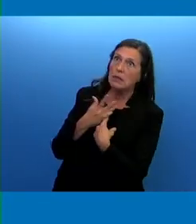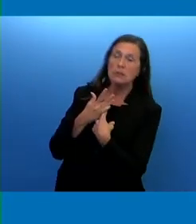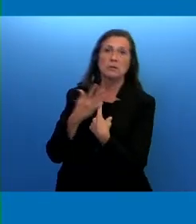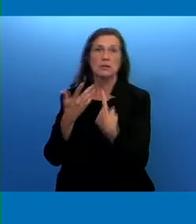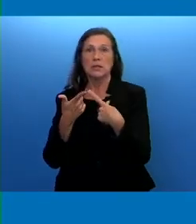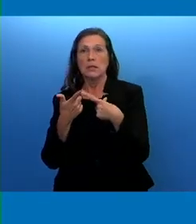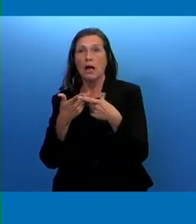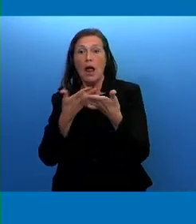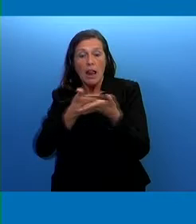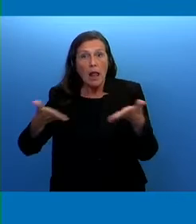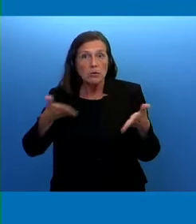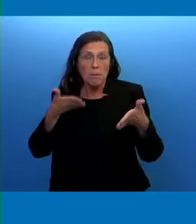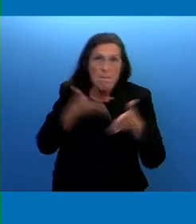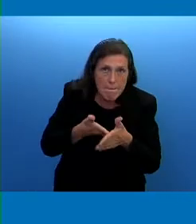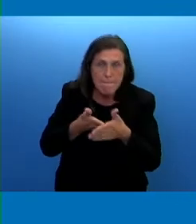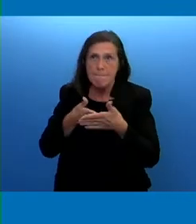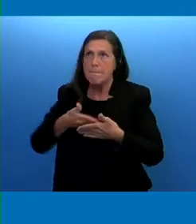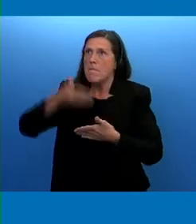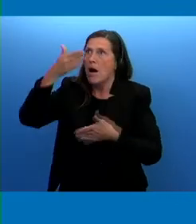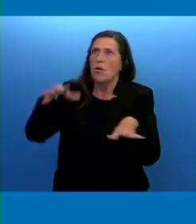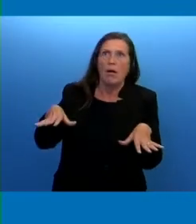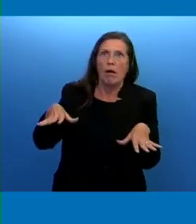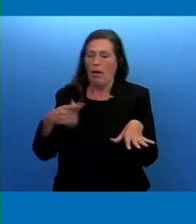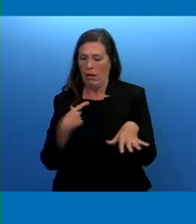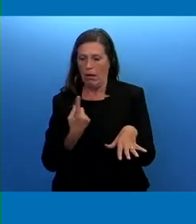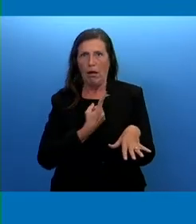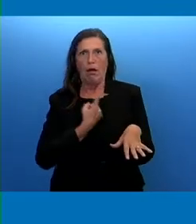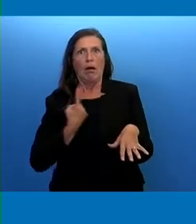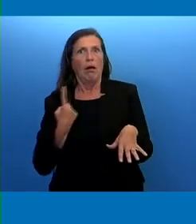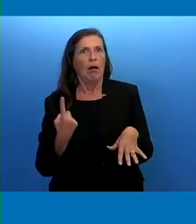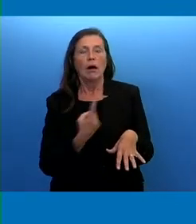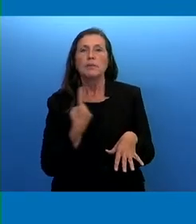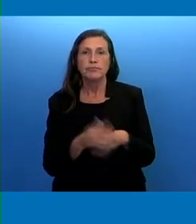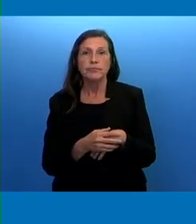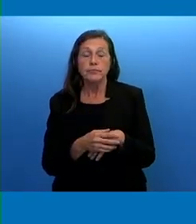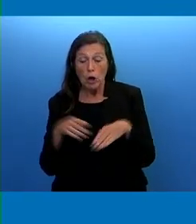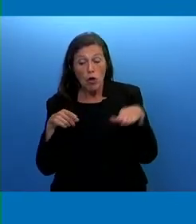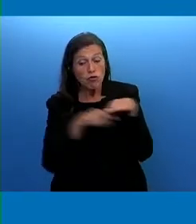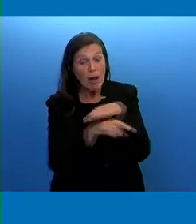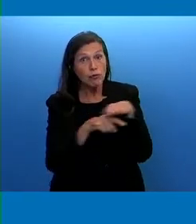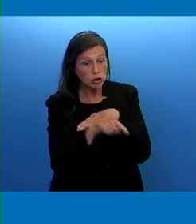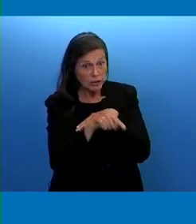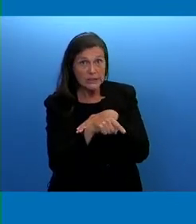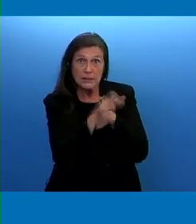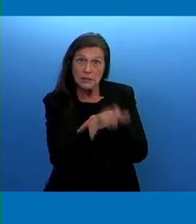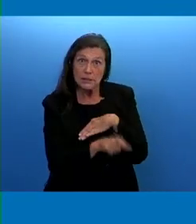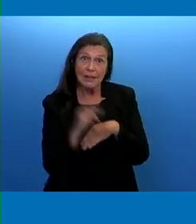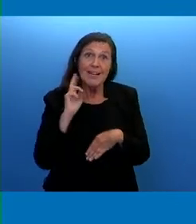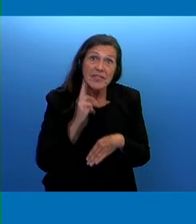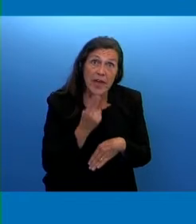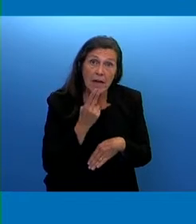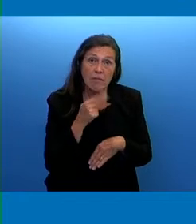that further contribute to their isolation. For refugees who are deaf, these risks are